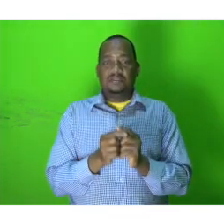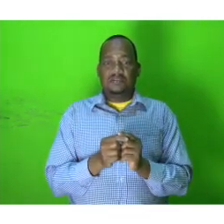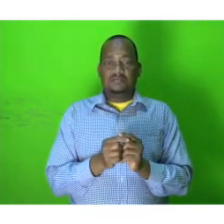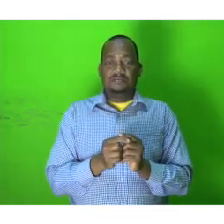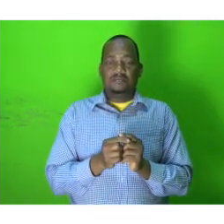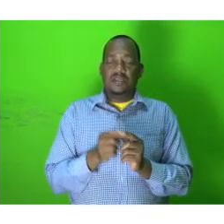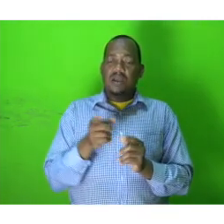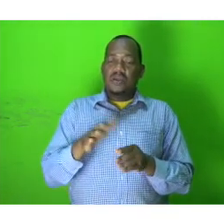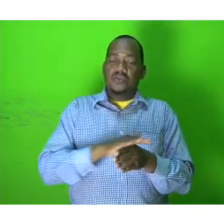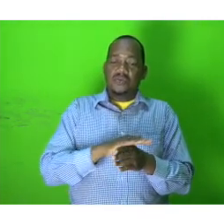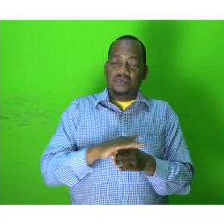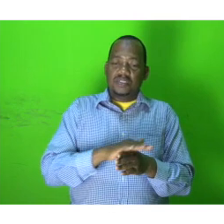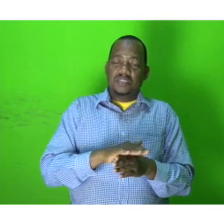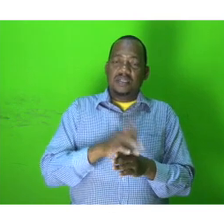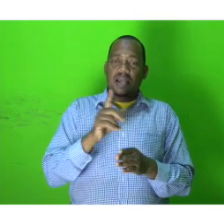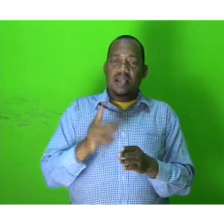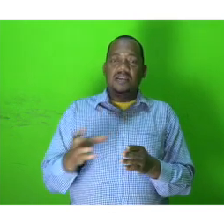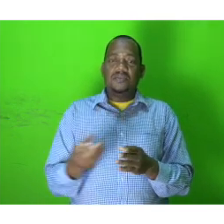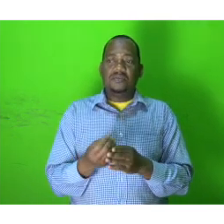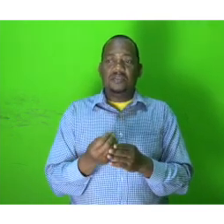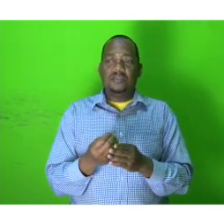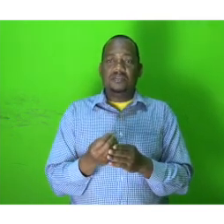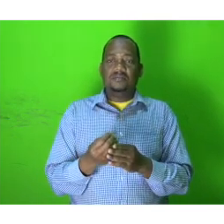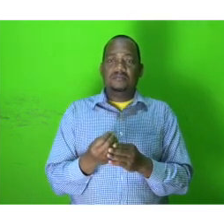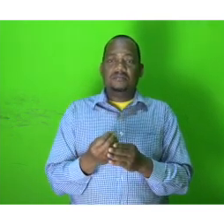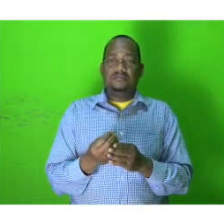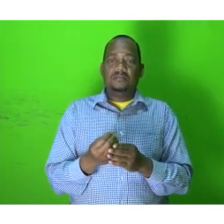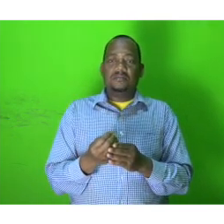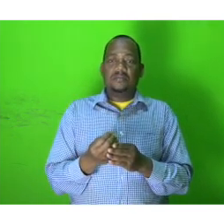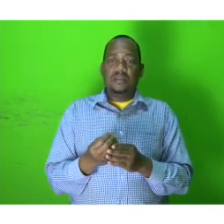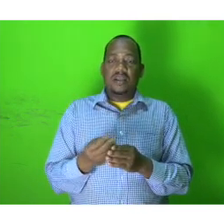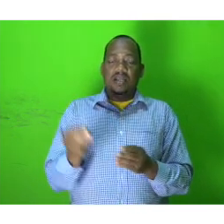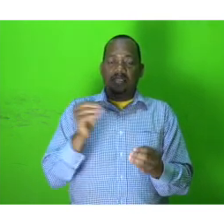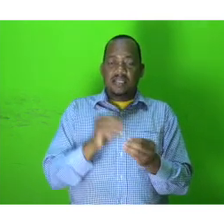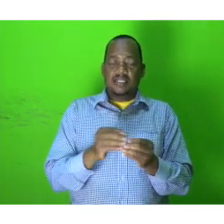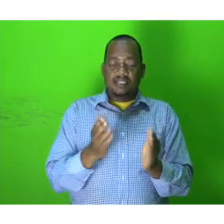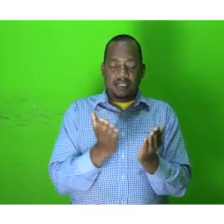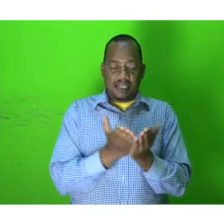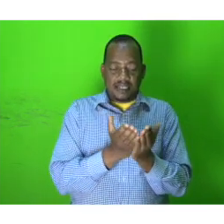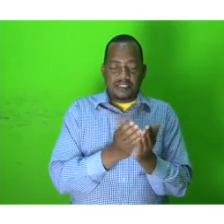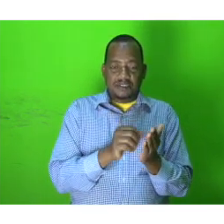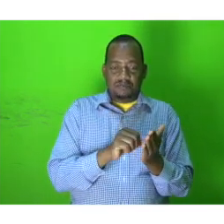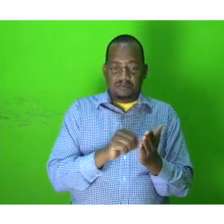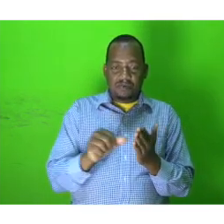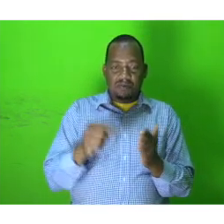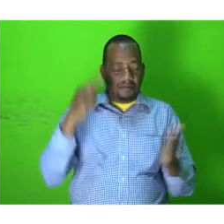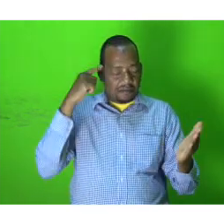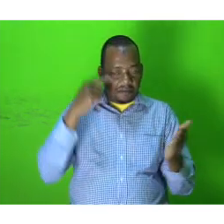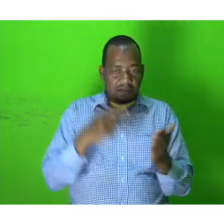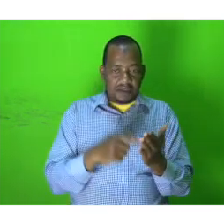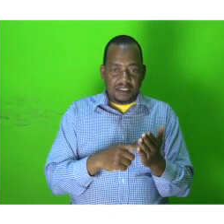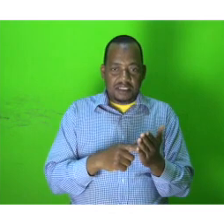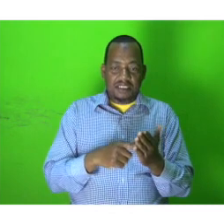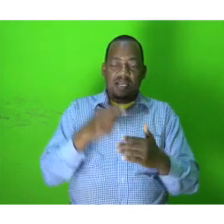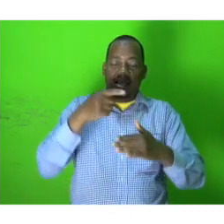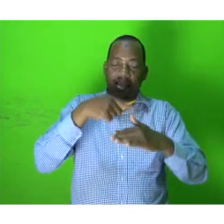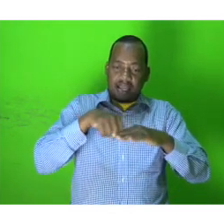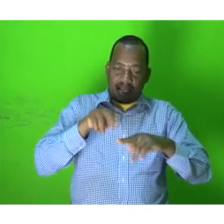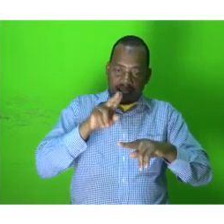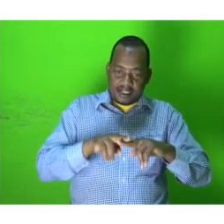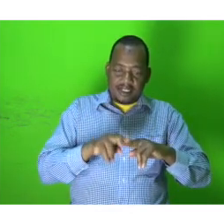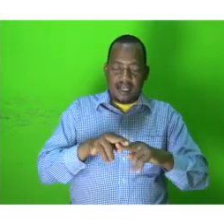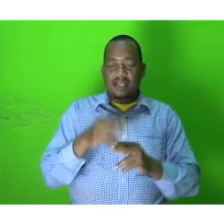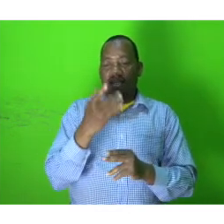statement using adjusted cash book. Adjusted cash book means